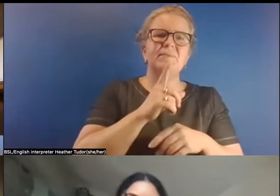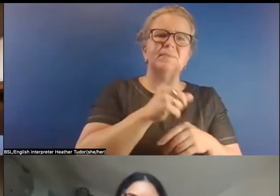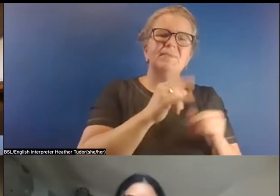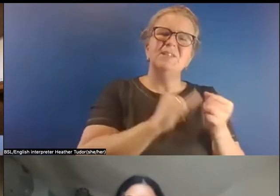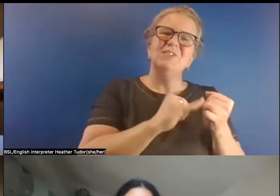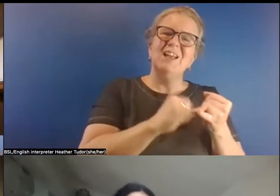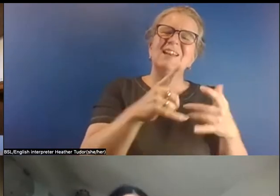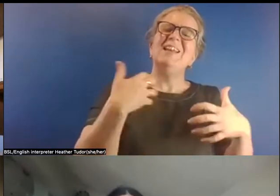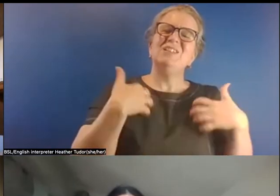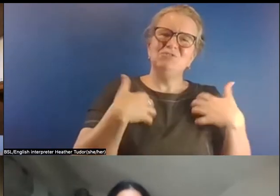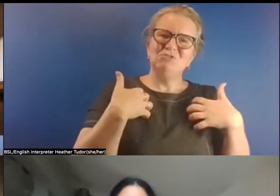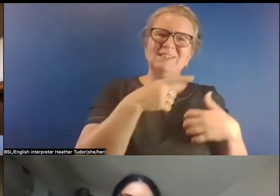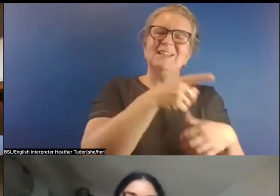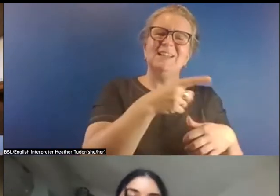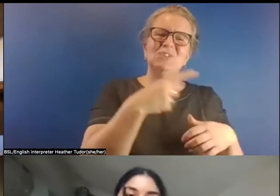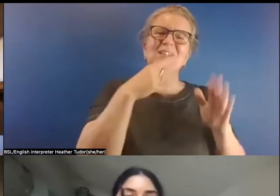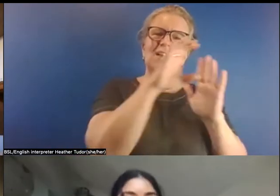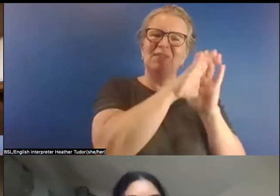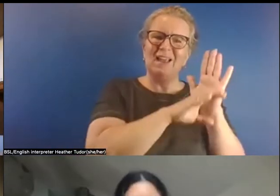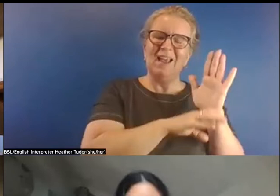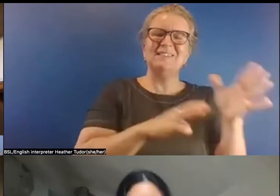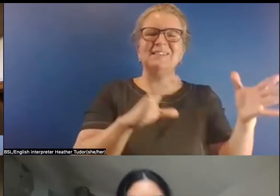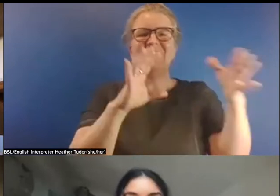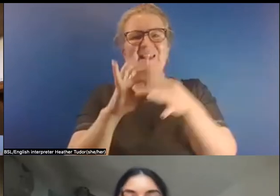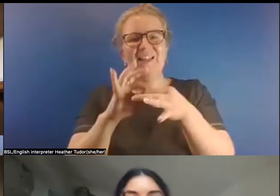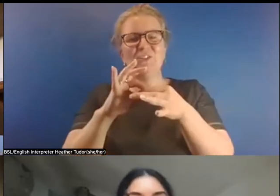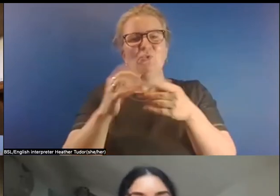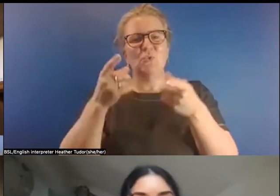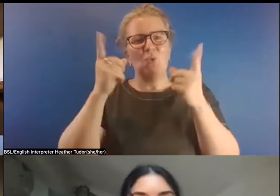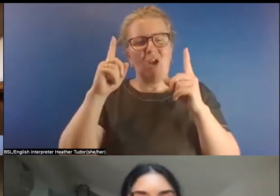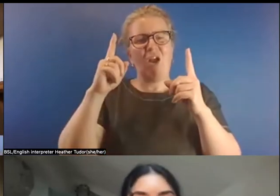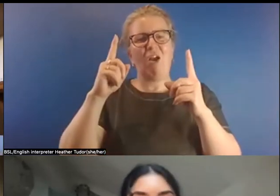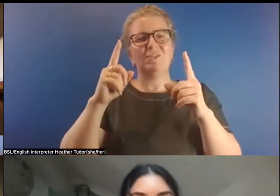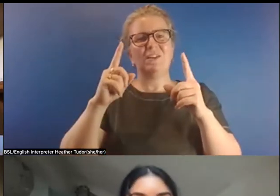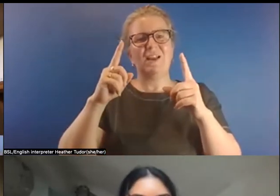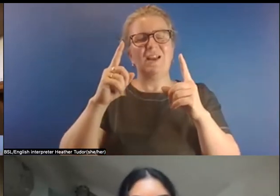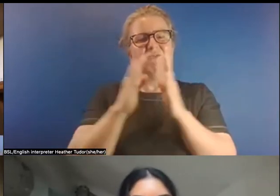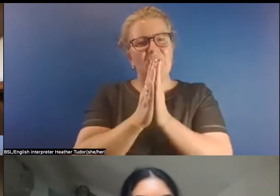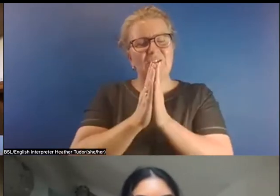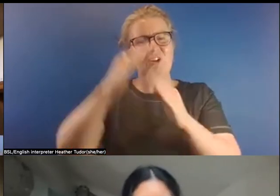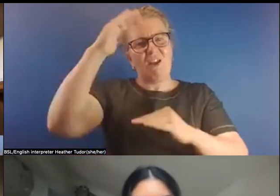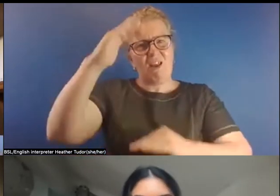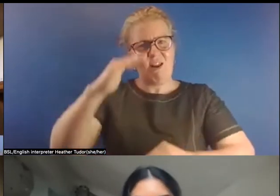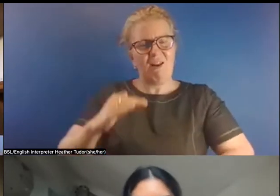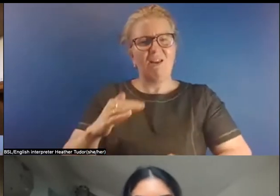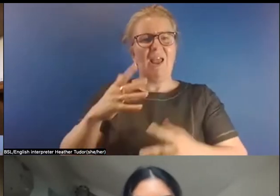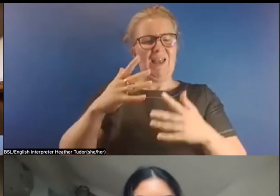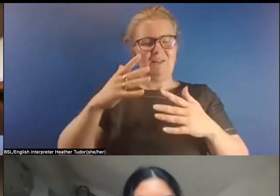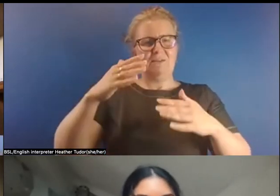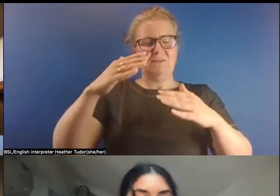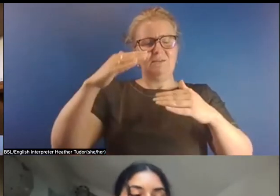God, and how you're born into it and you don't really get a choice of being able to integrate with other levels,